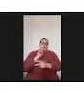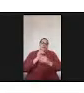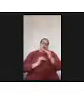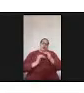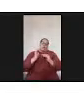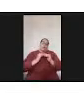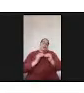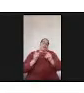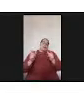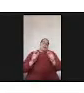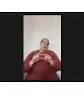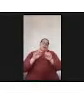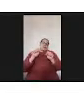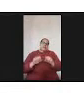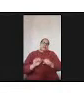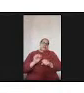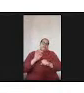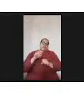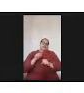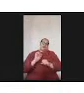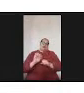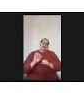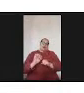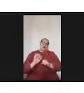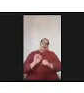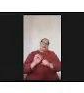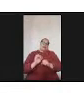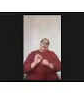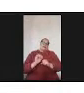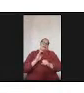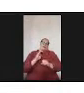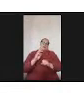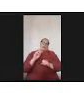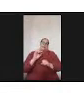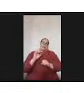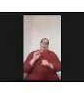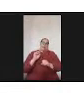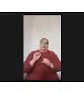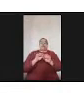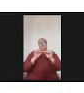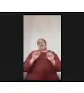management system, which is your BMS systems.